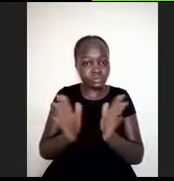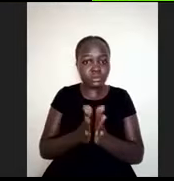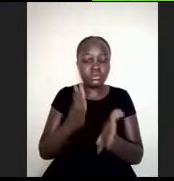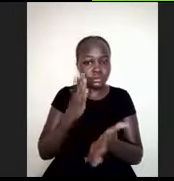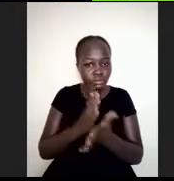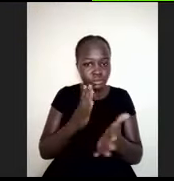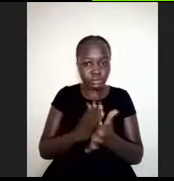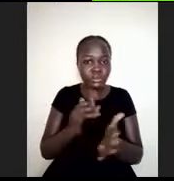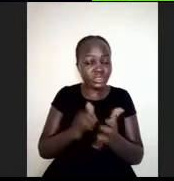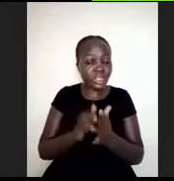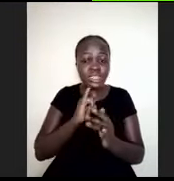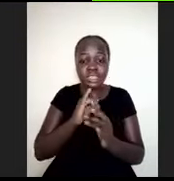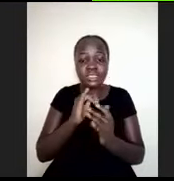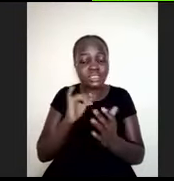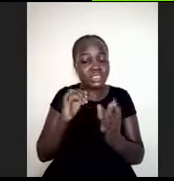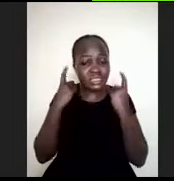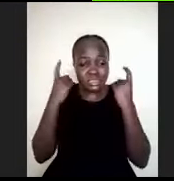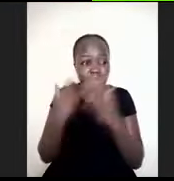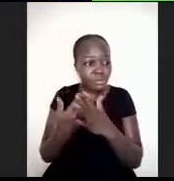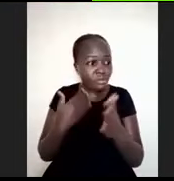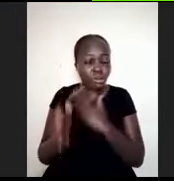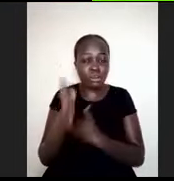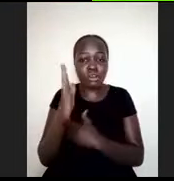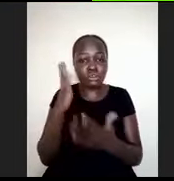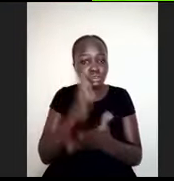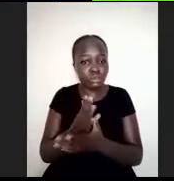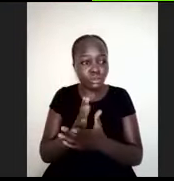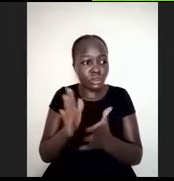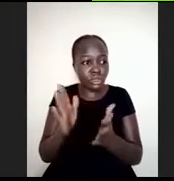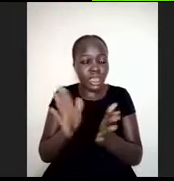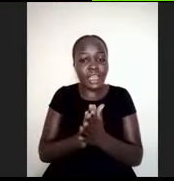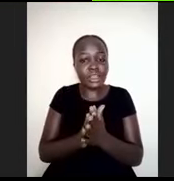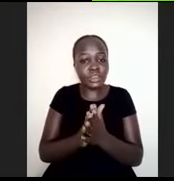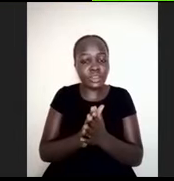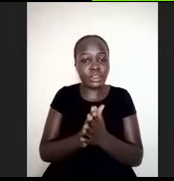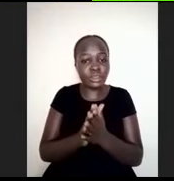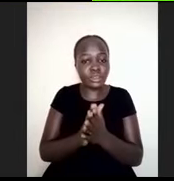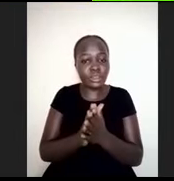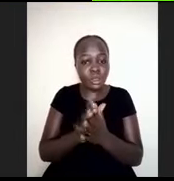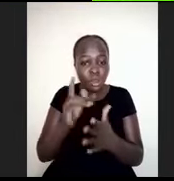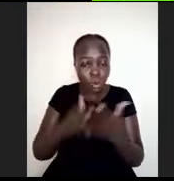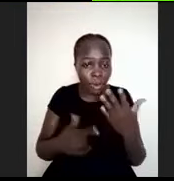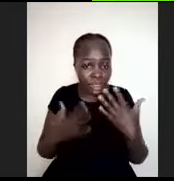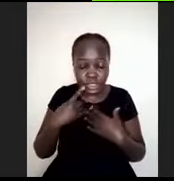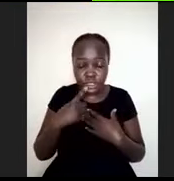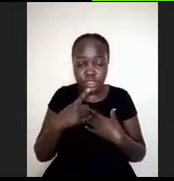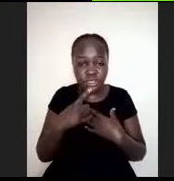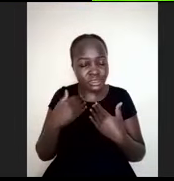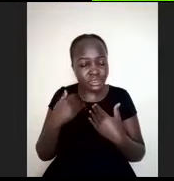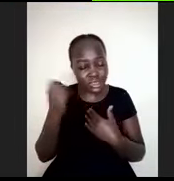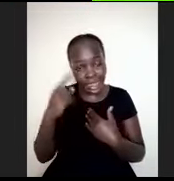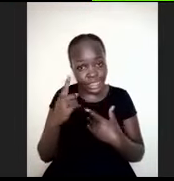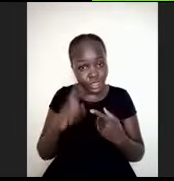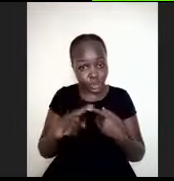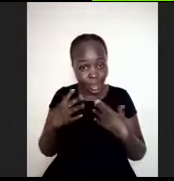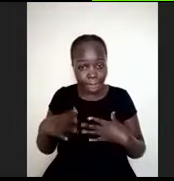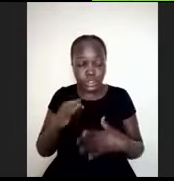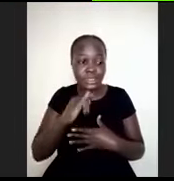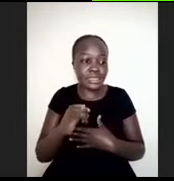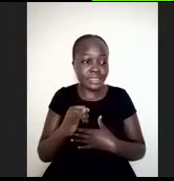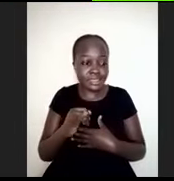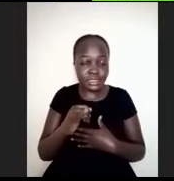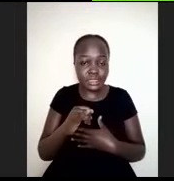sin before God. And what does to someone is it introduces